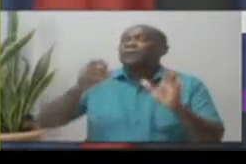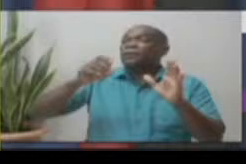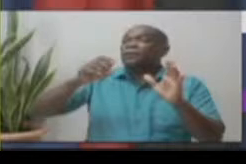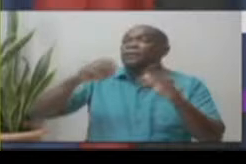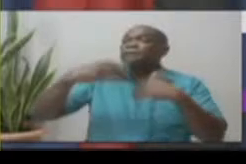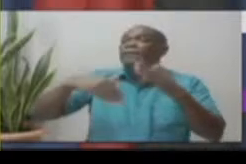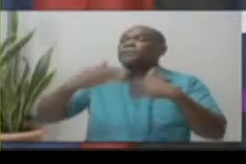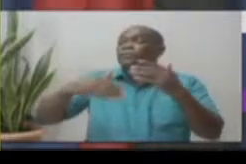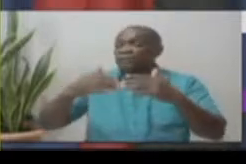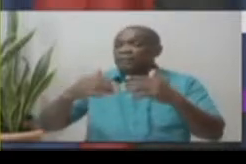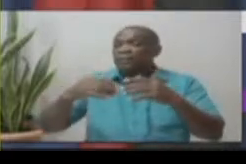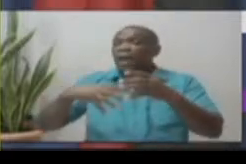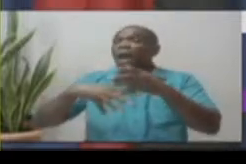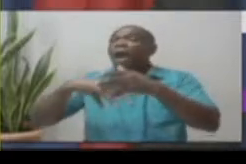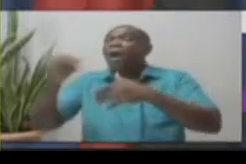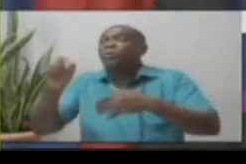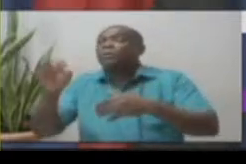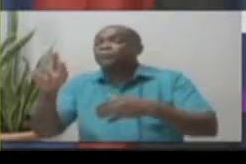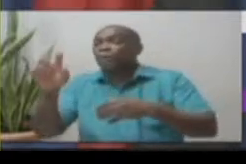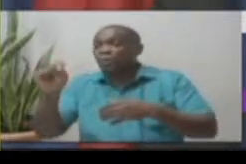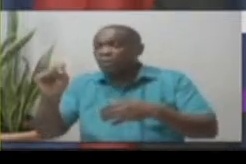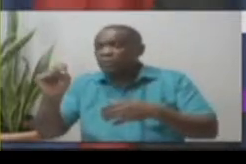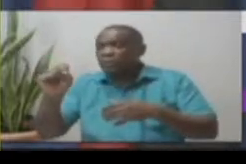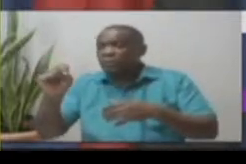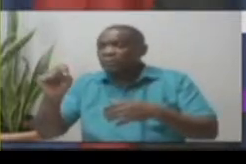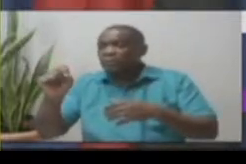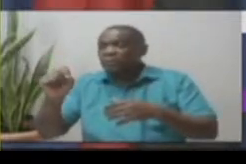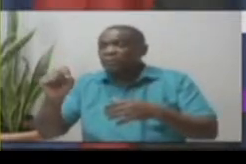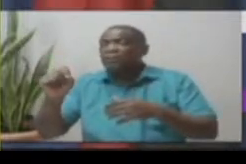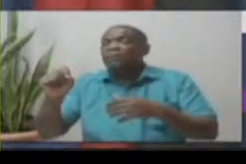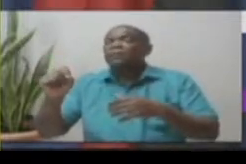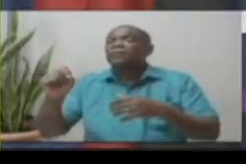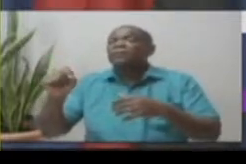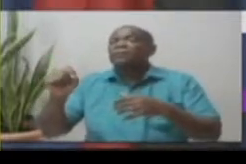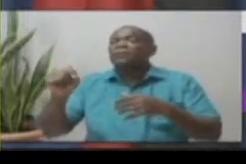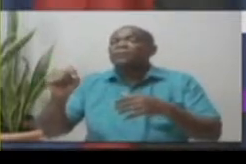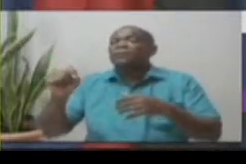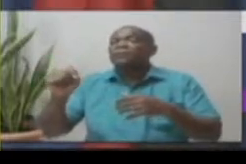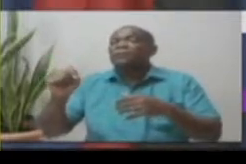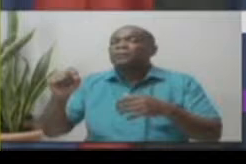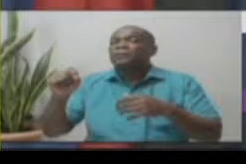Have I earned my keep? Can I buy a car now?